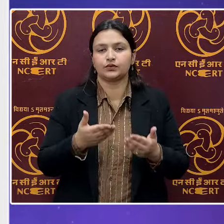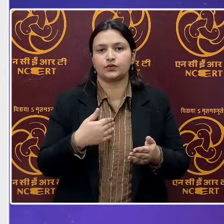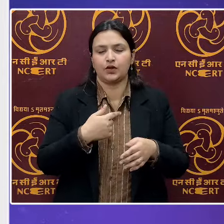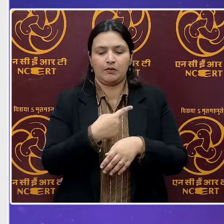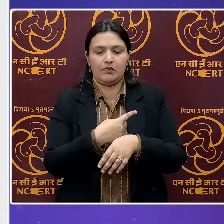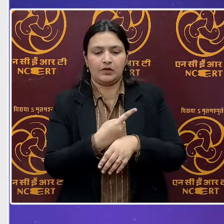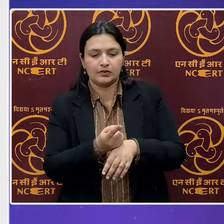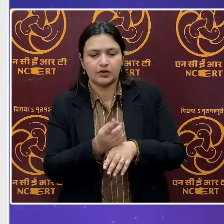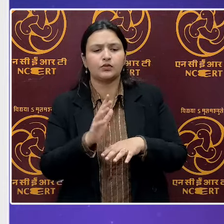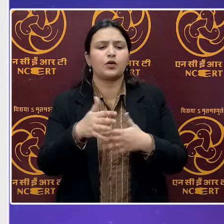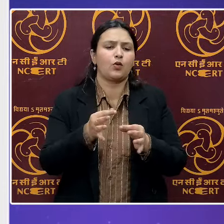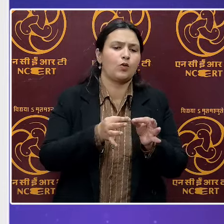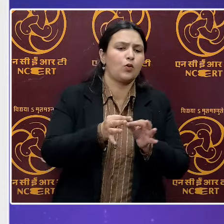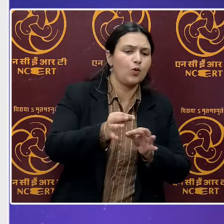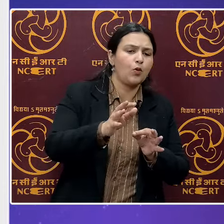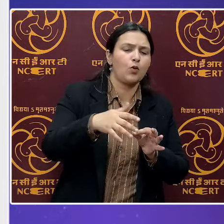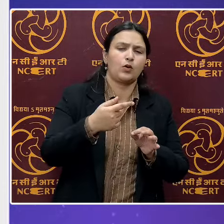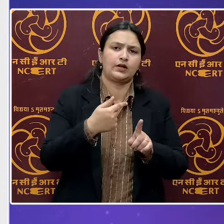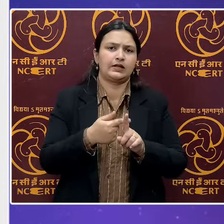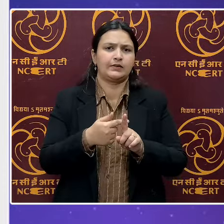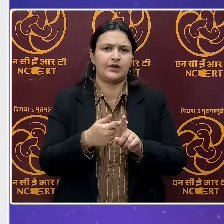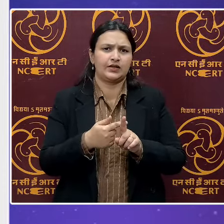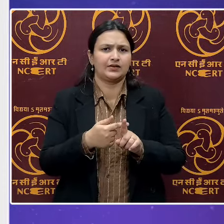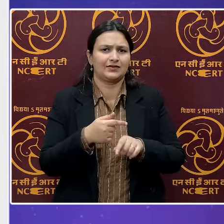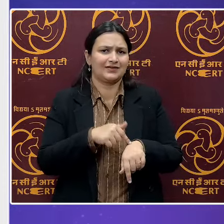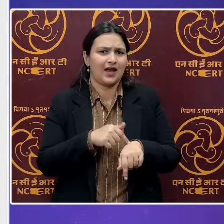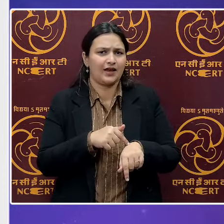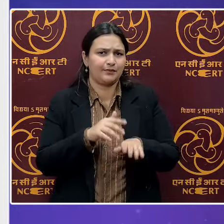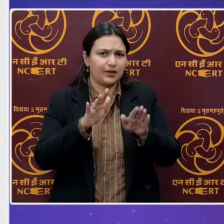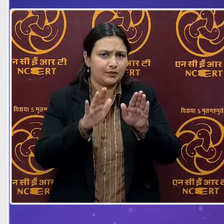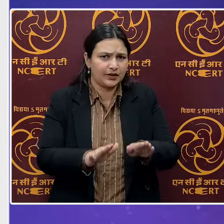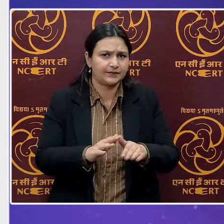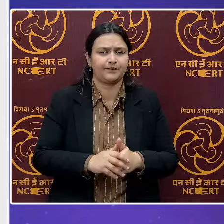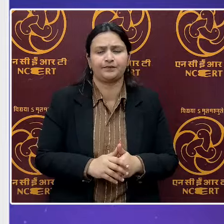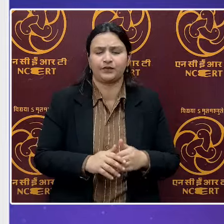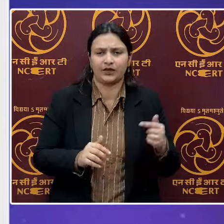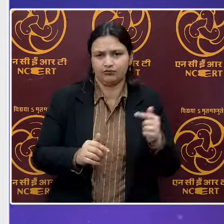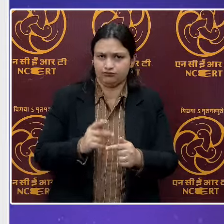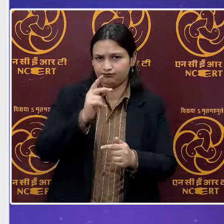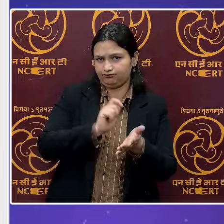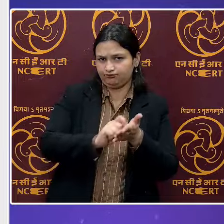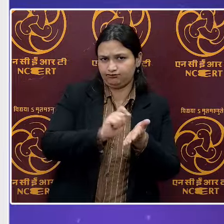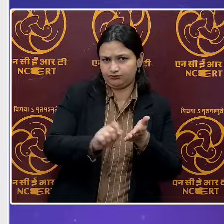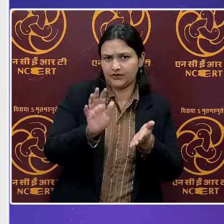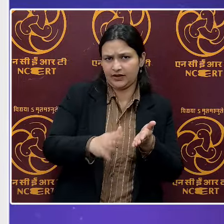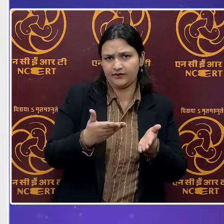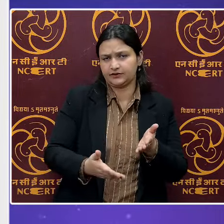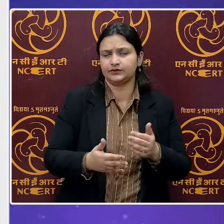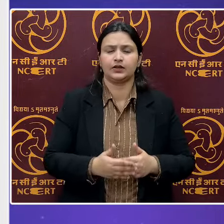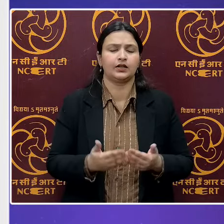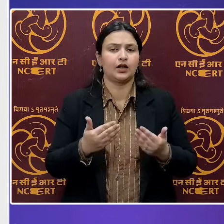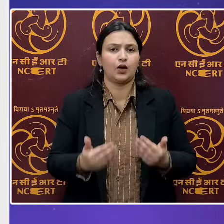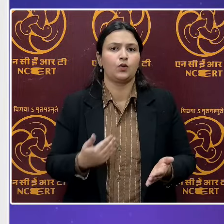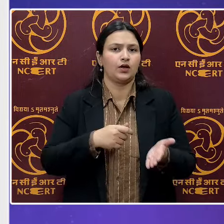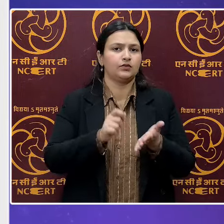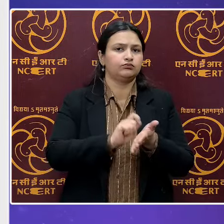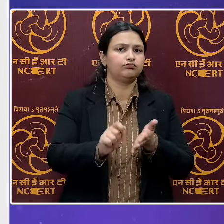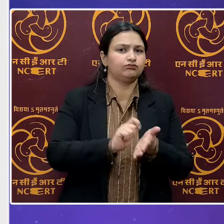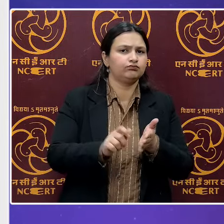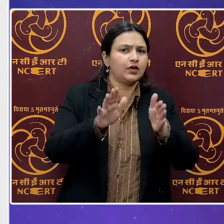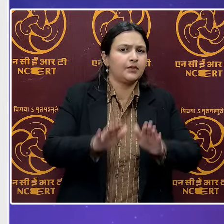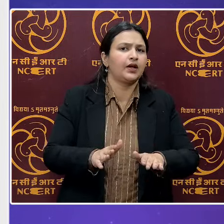terms of time. V is equal to a omega cos omega t. That was in terms of time. Now, we will write it in terms